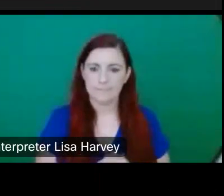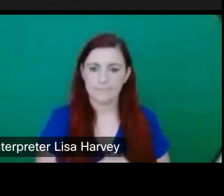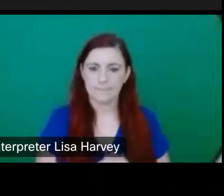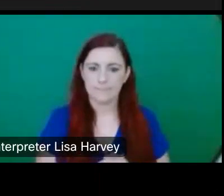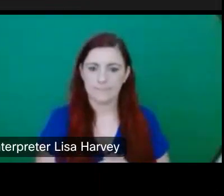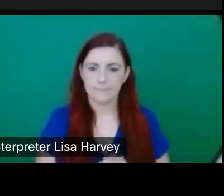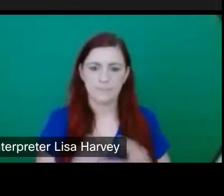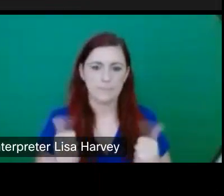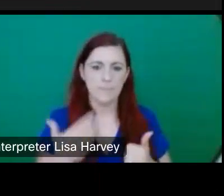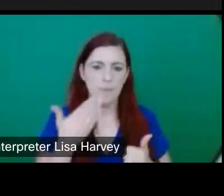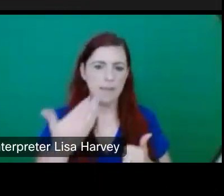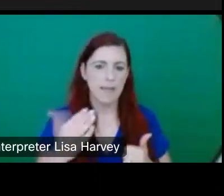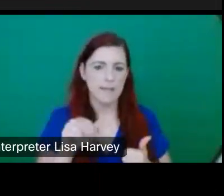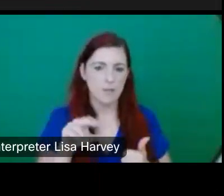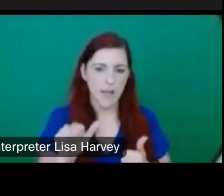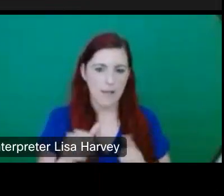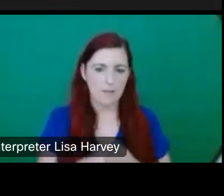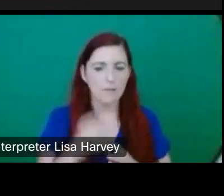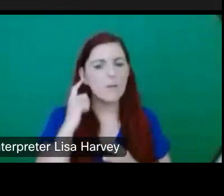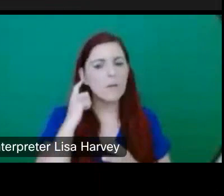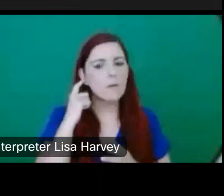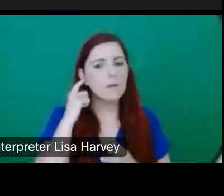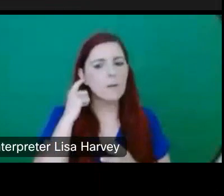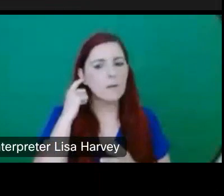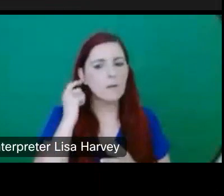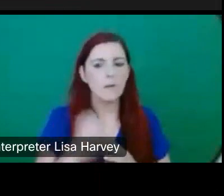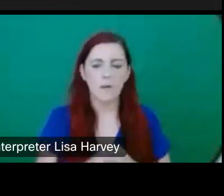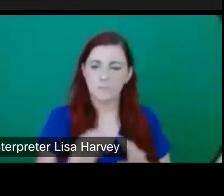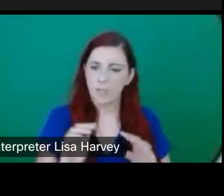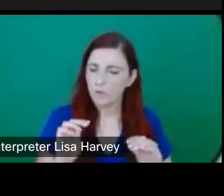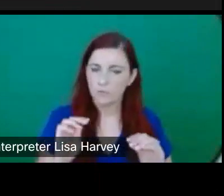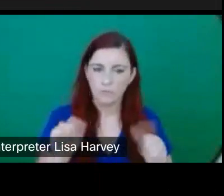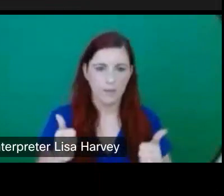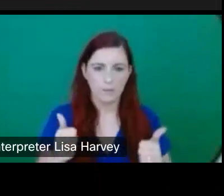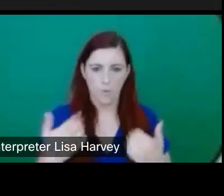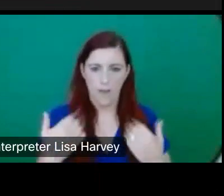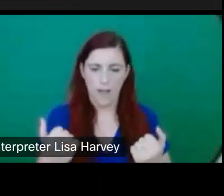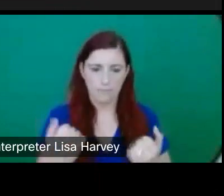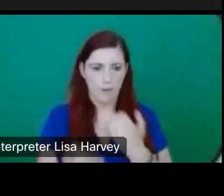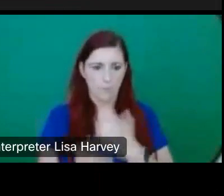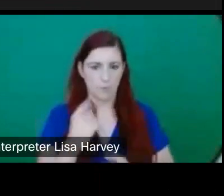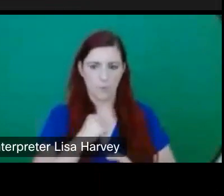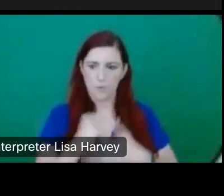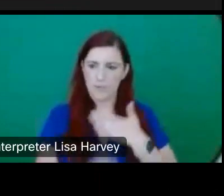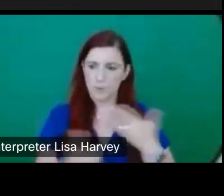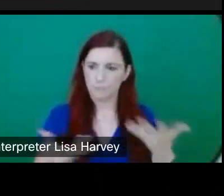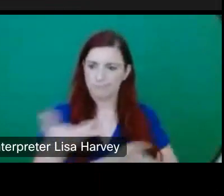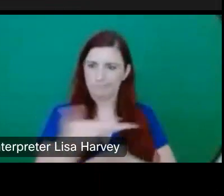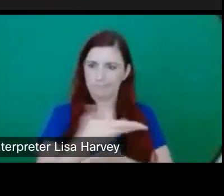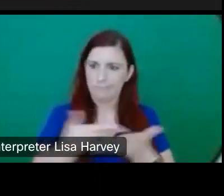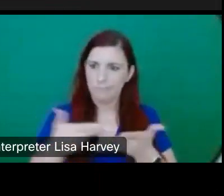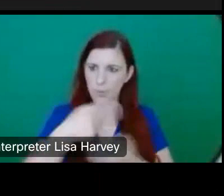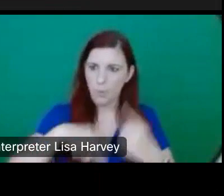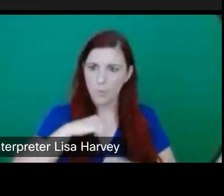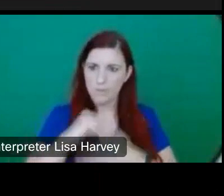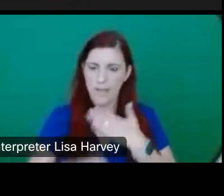Thanks very much, Angela. And it's great to have the opportunity to talk to everyone today. I'm